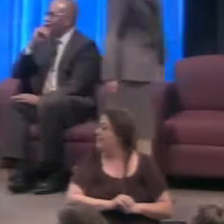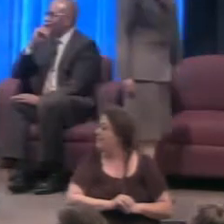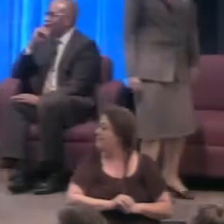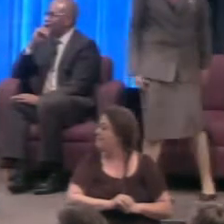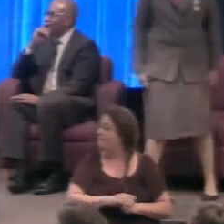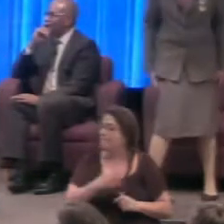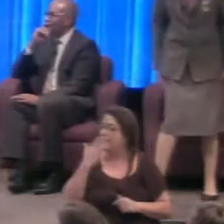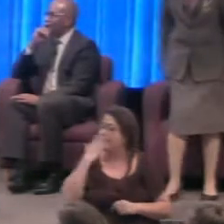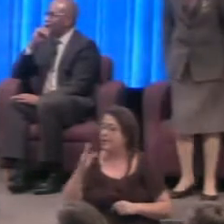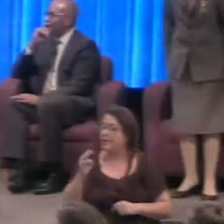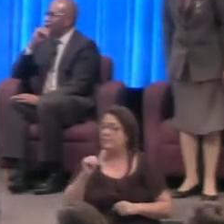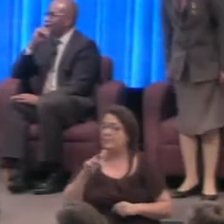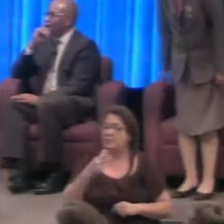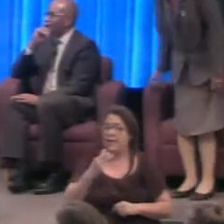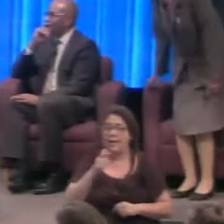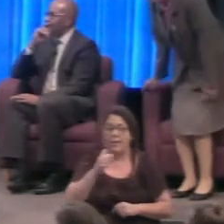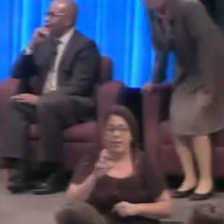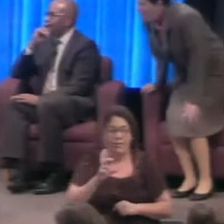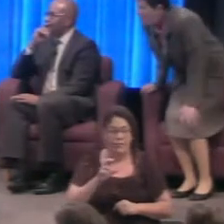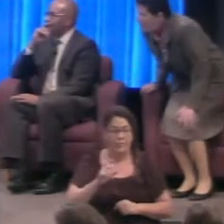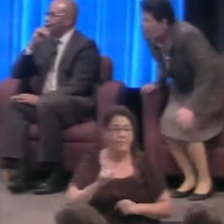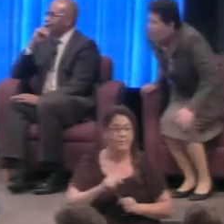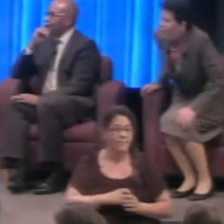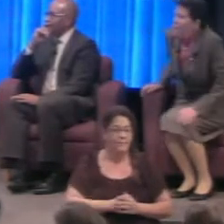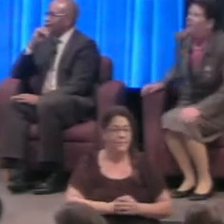Thank you, Mr. Hebert.